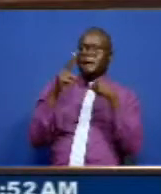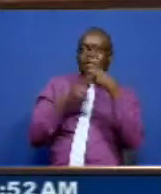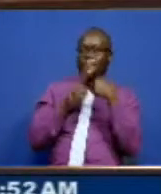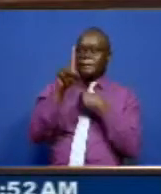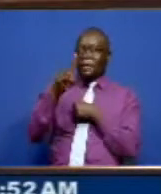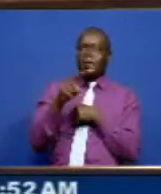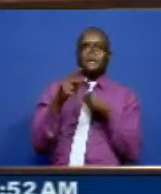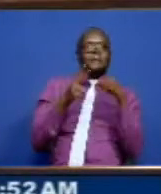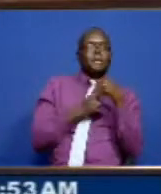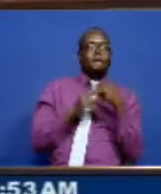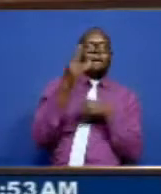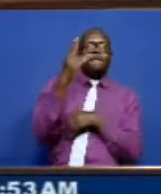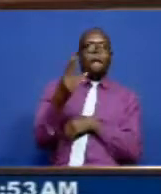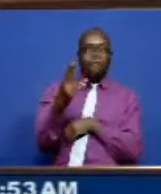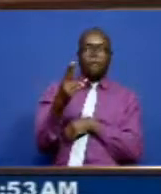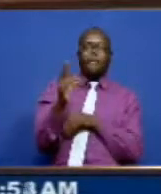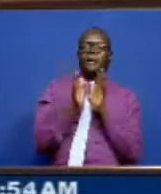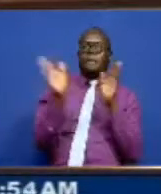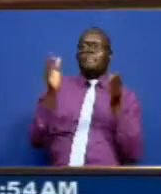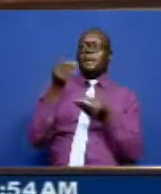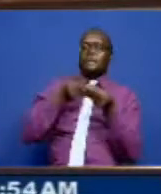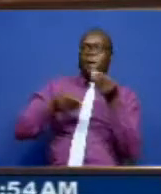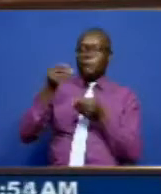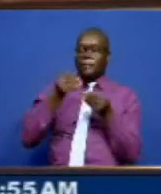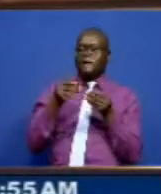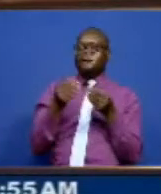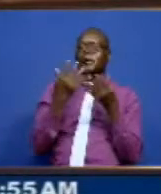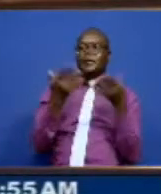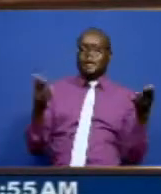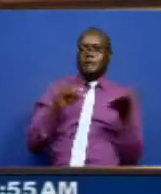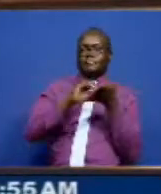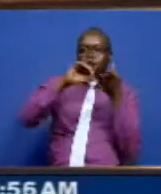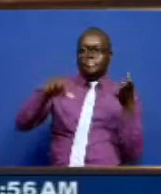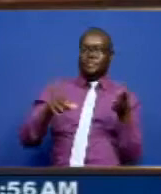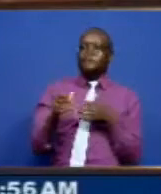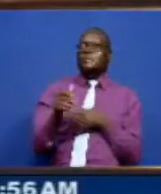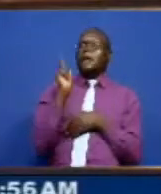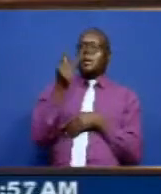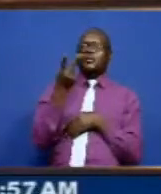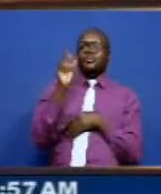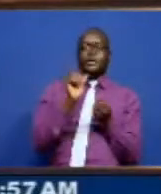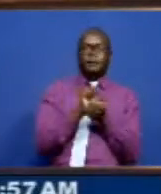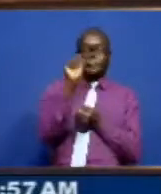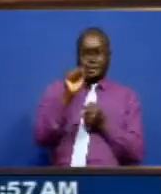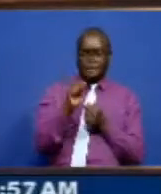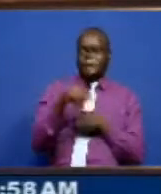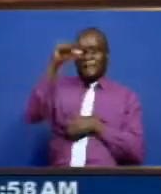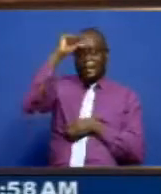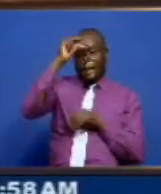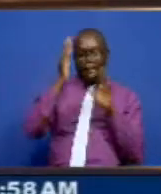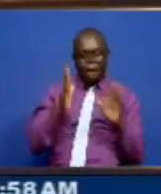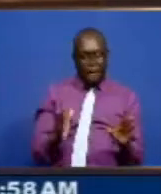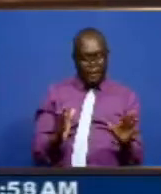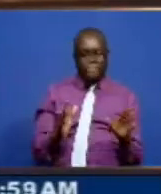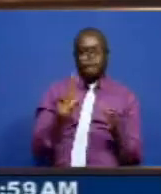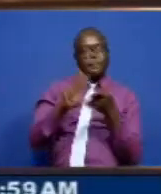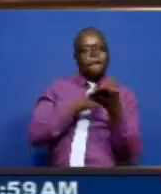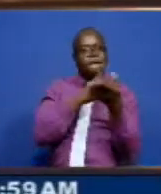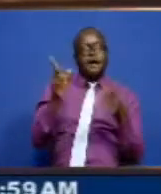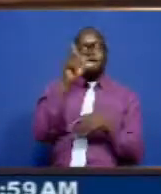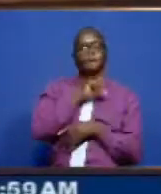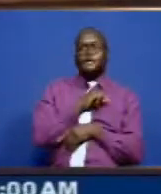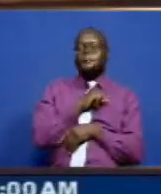and 74 of the Public Procurement and Asset Disposal Act 2015. The Governor has failed